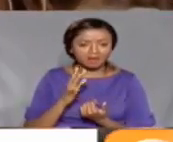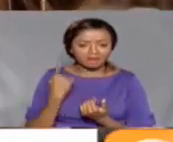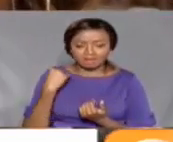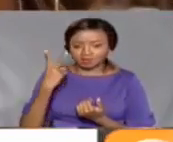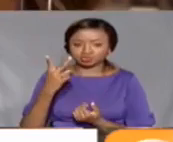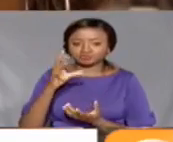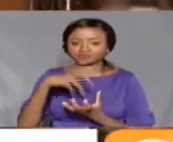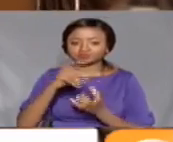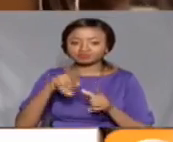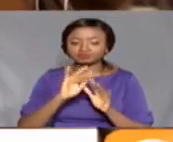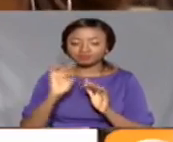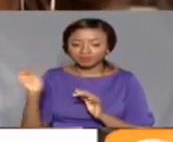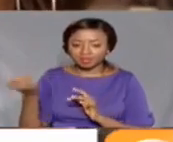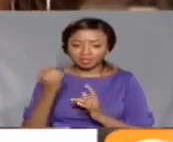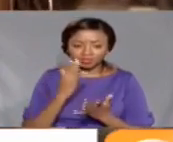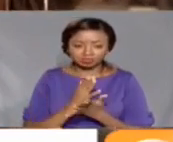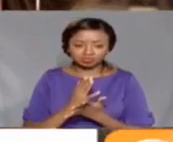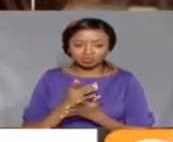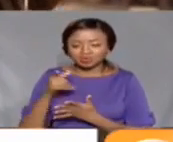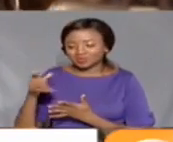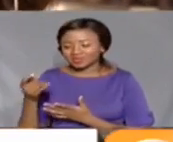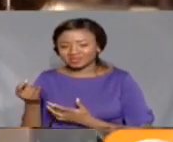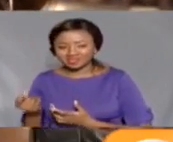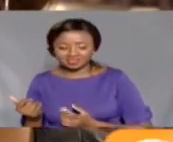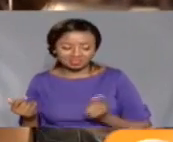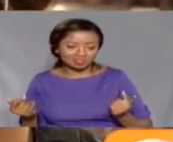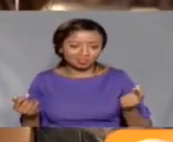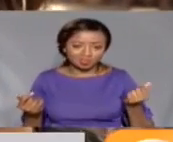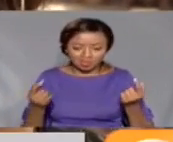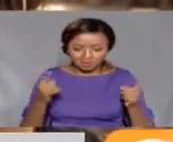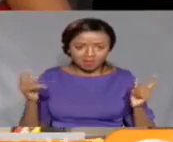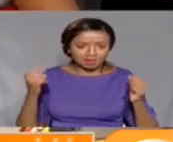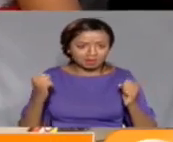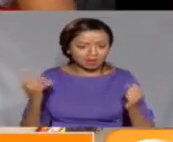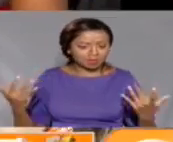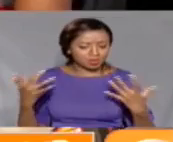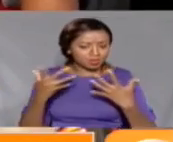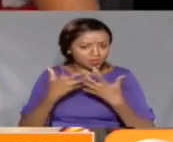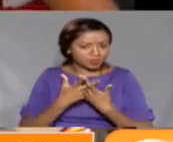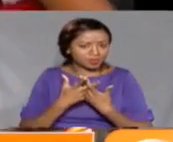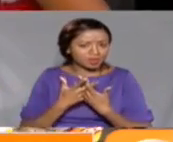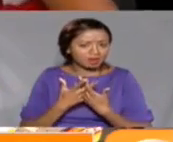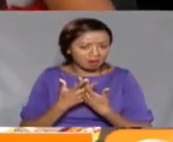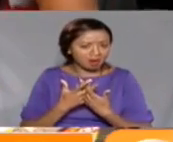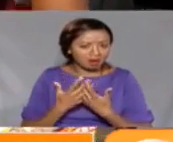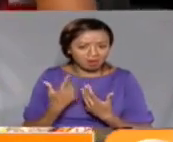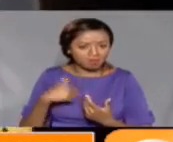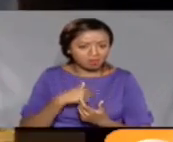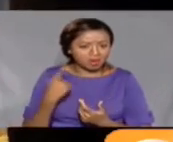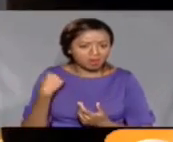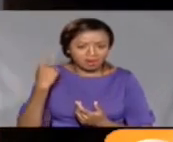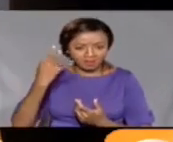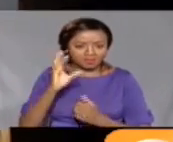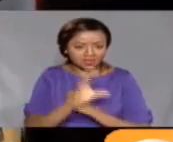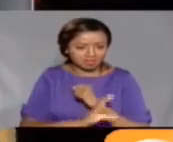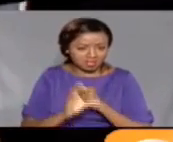merger, we were a tier 2 and so was Tumaini. But coming together, we are now a key account. We are ranked number 3 in the